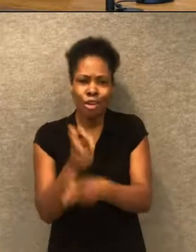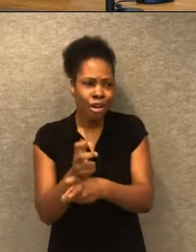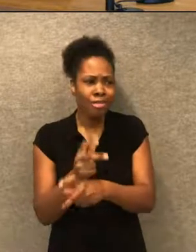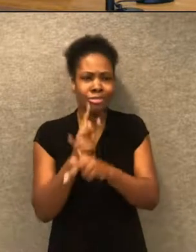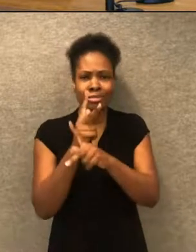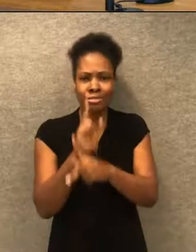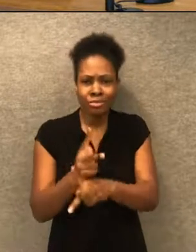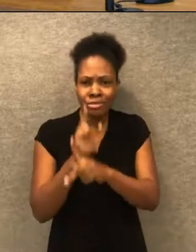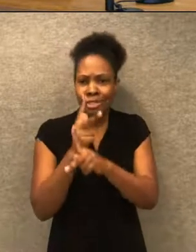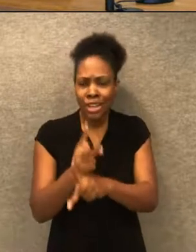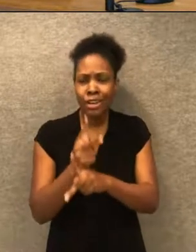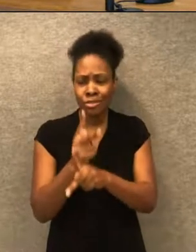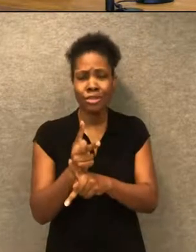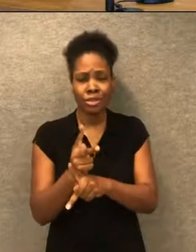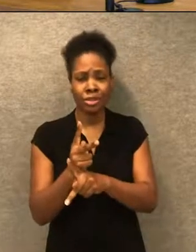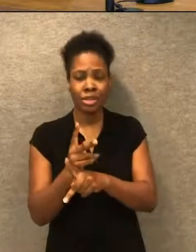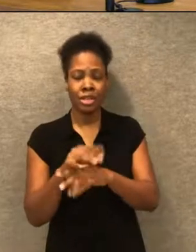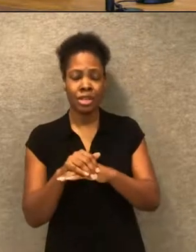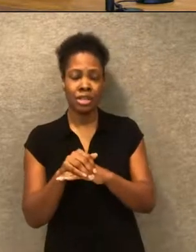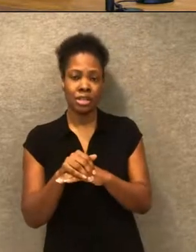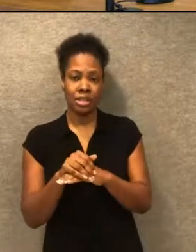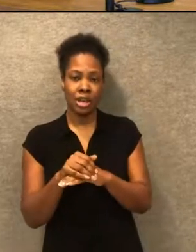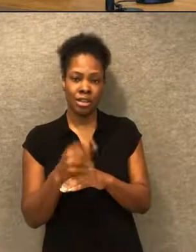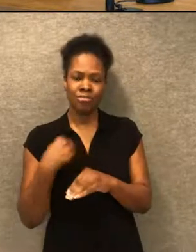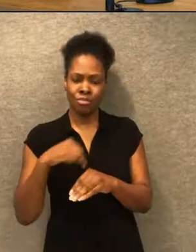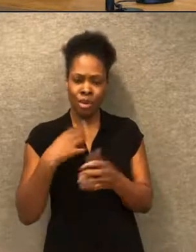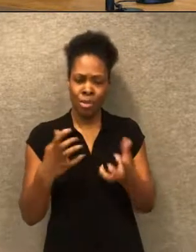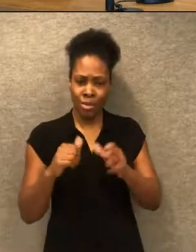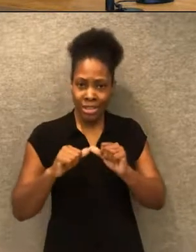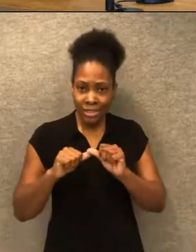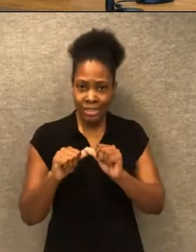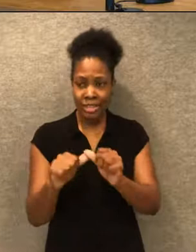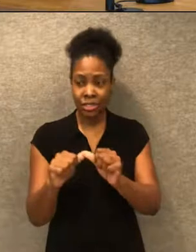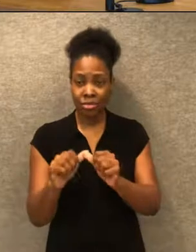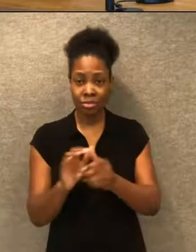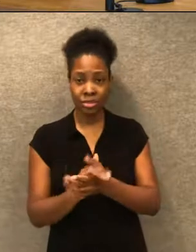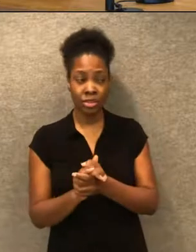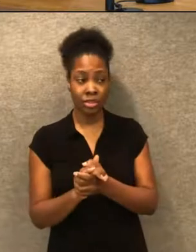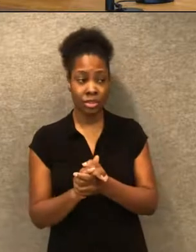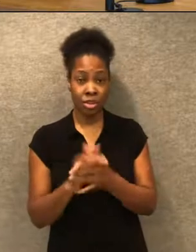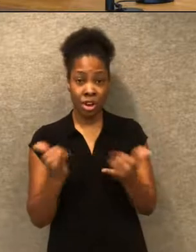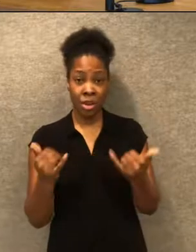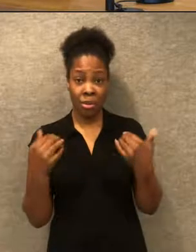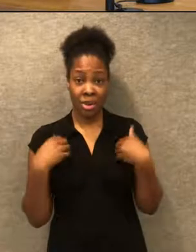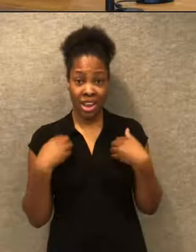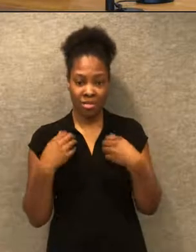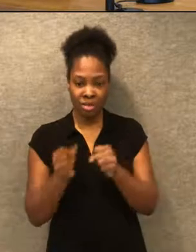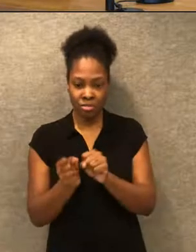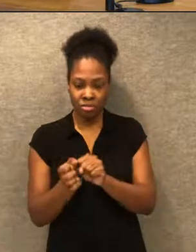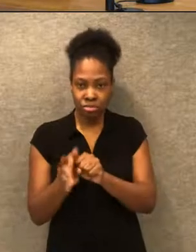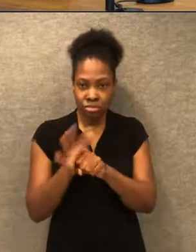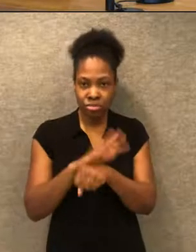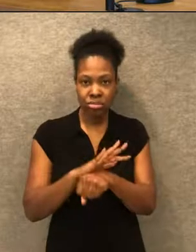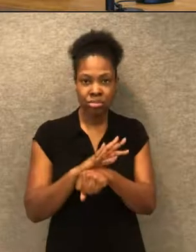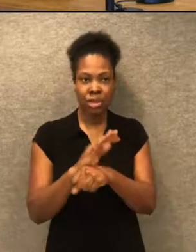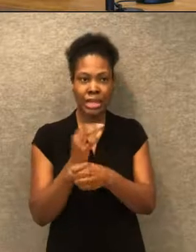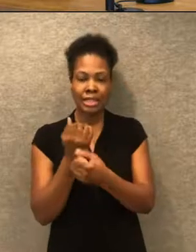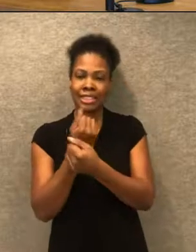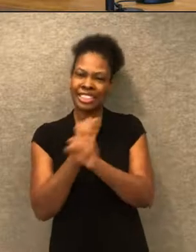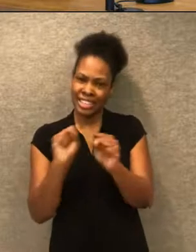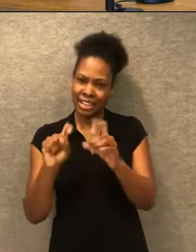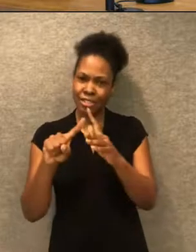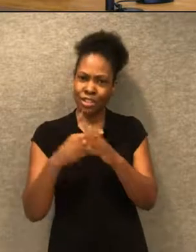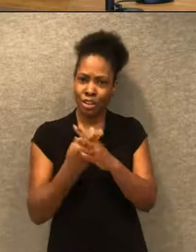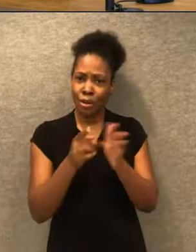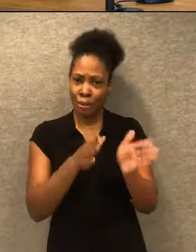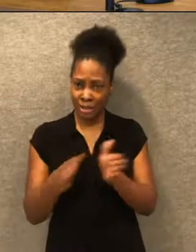together, and Mr. Cote, you can talk a little bit more about that later on, but we have put together a COVID-19 safe start plan.